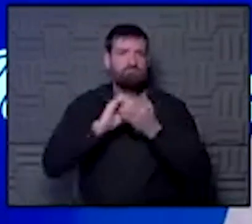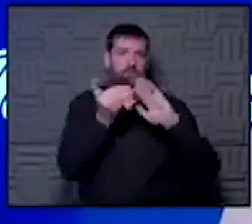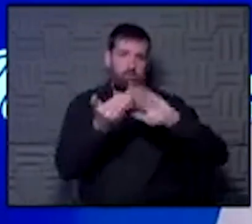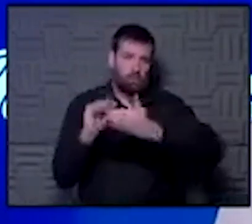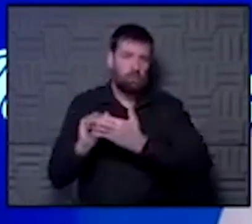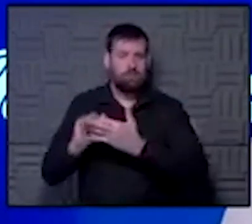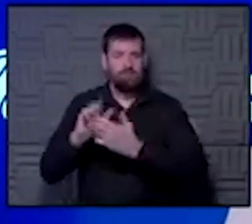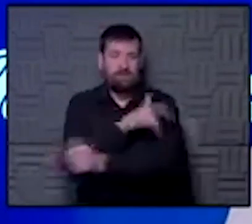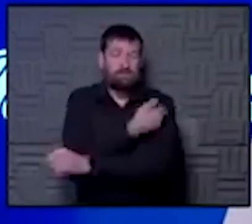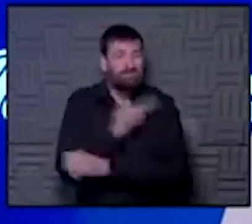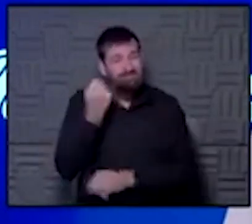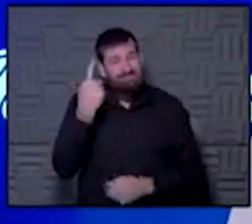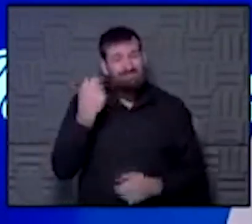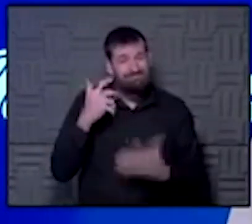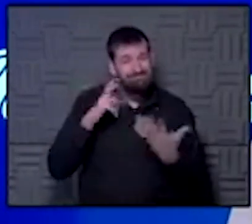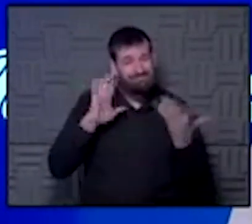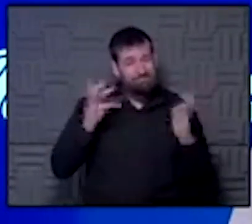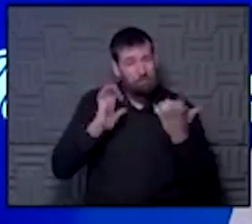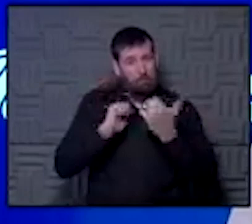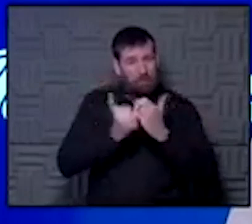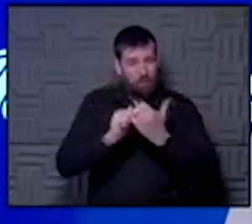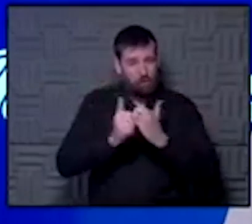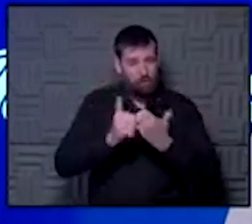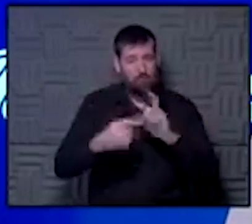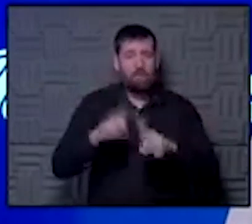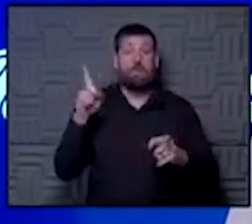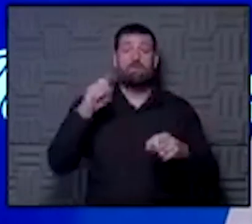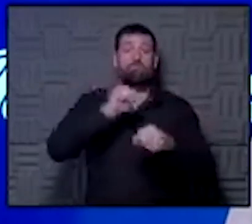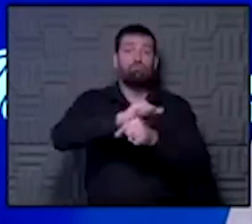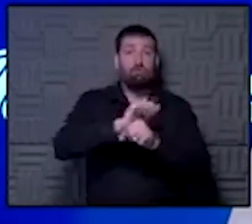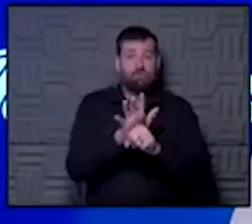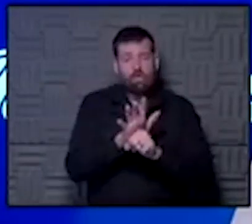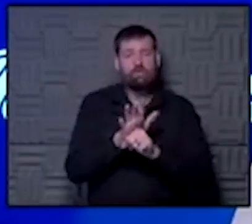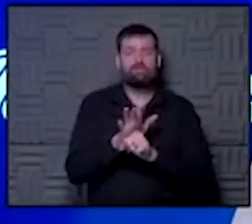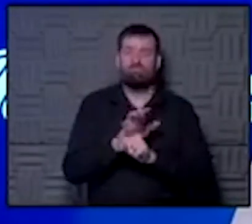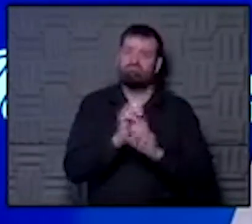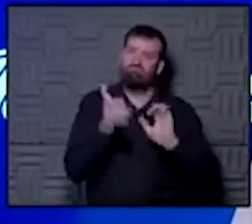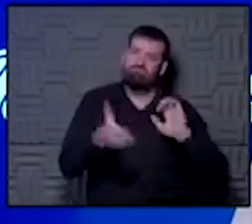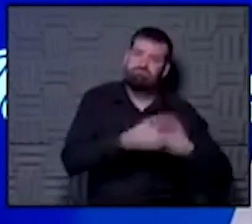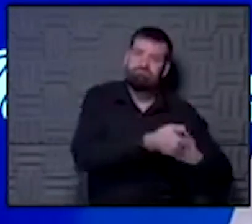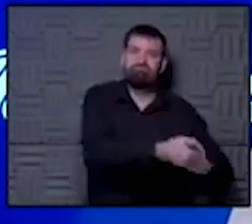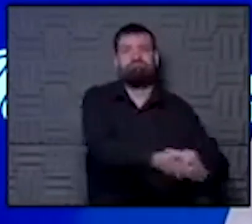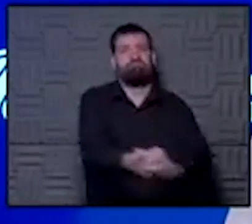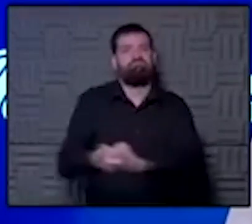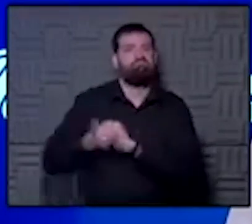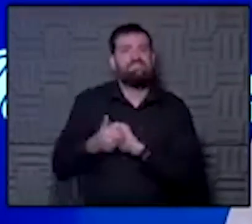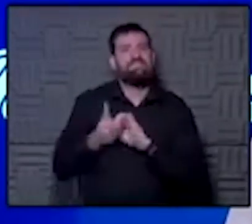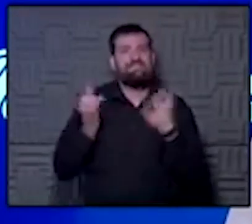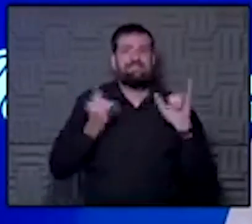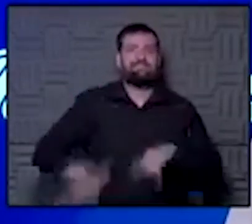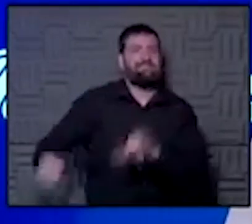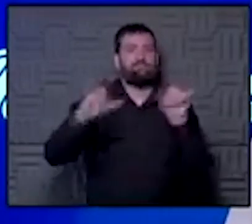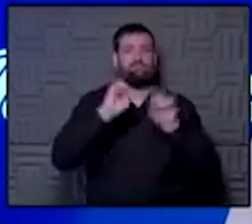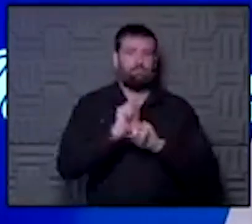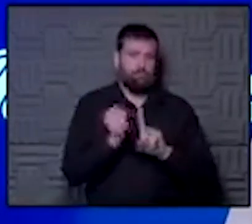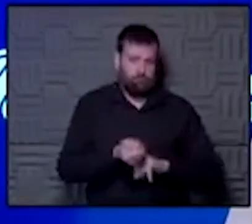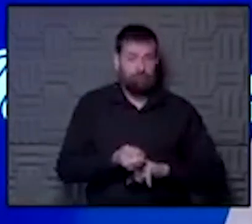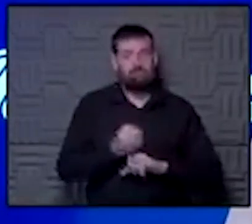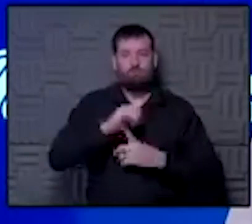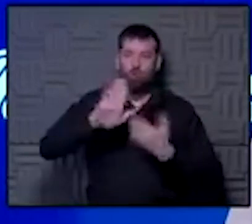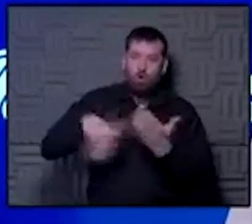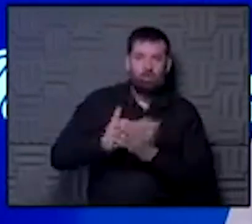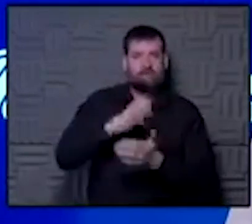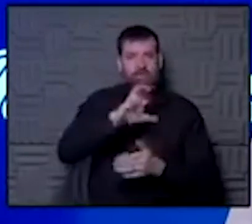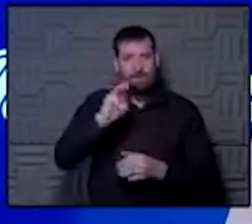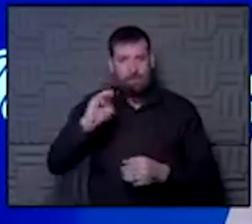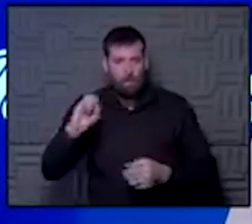We're competitors in a lot of ways, but when it comes to coronavirus, man, we are in the same boat. And I just got a hats off to all the CMOs and all